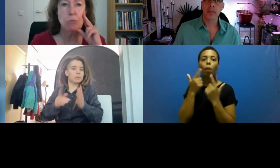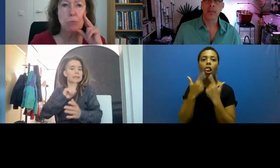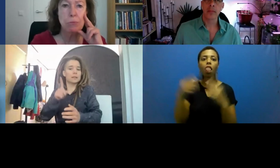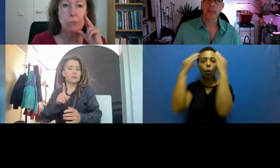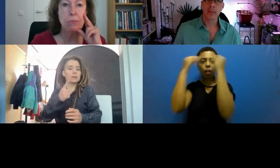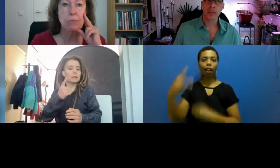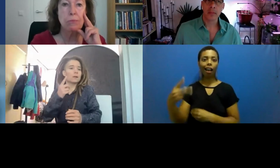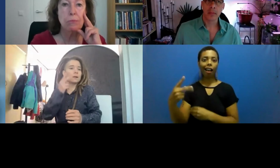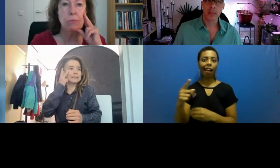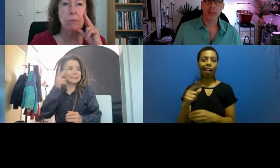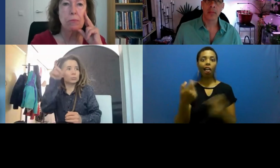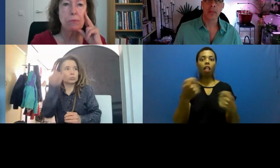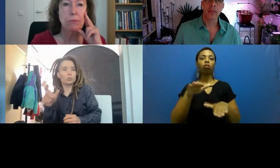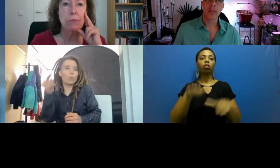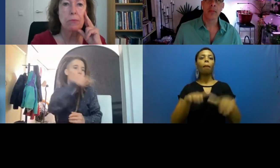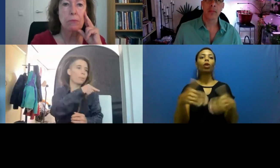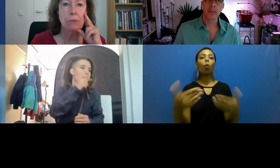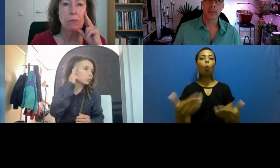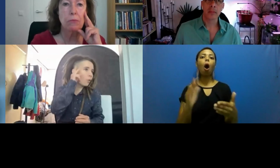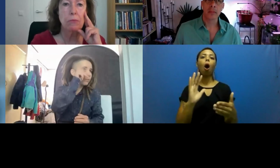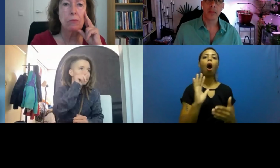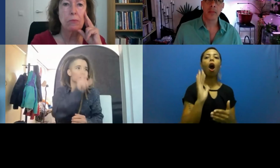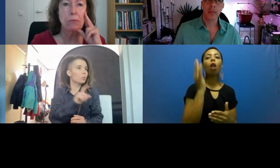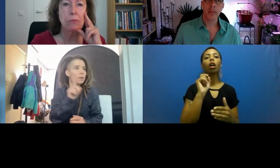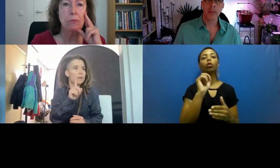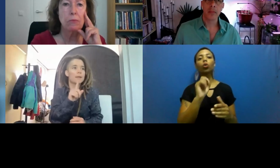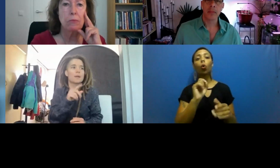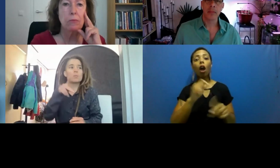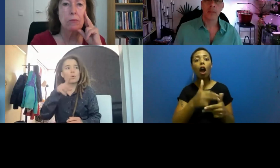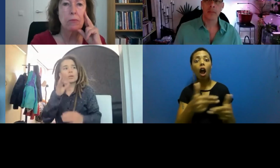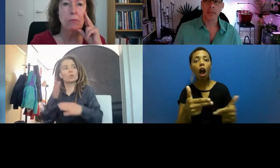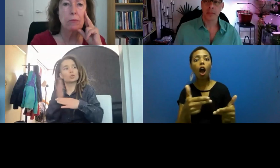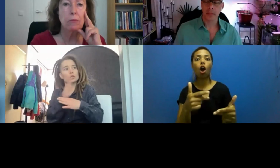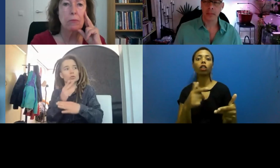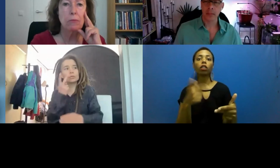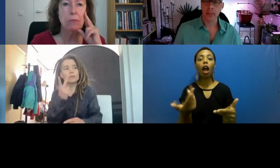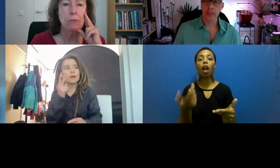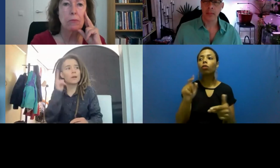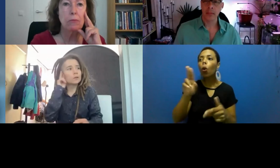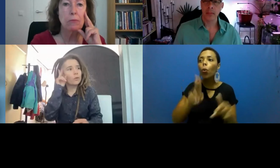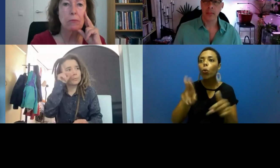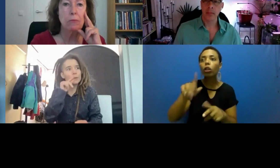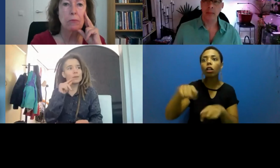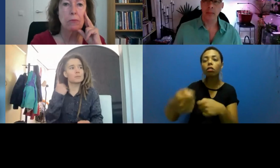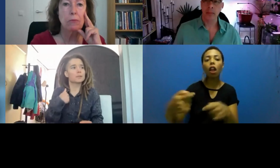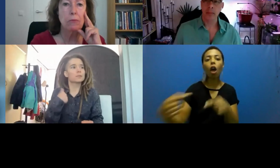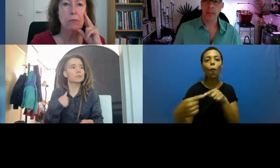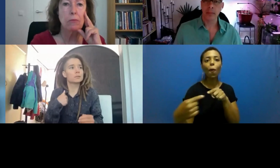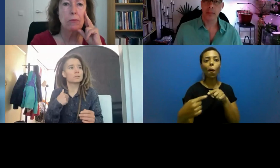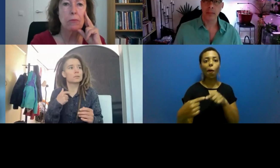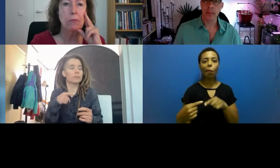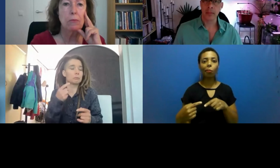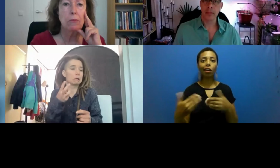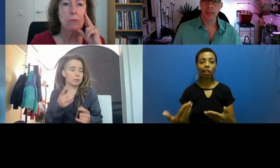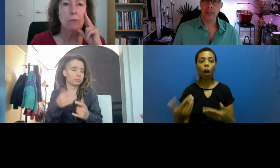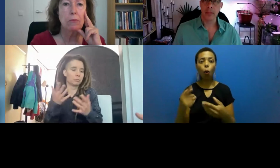depends on the situation, which signs you use. And also it's between two deafblind people.